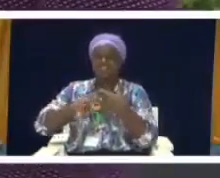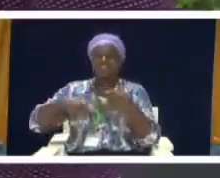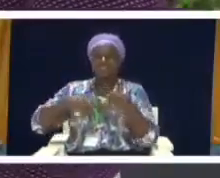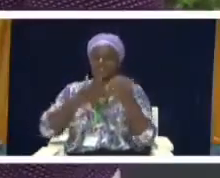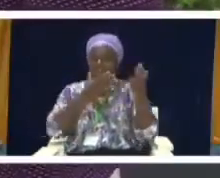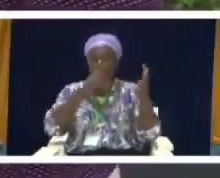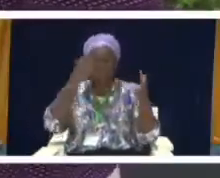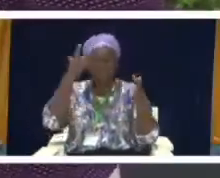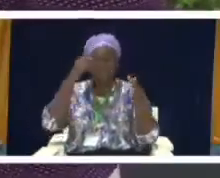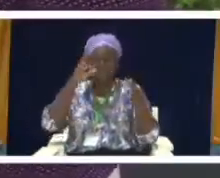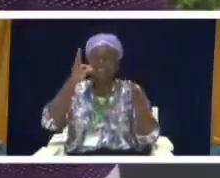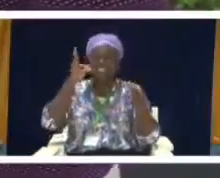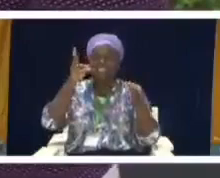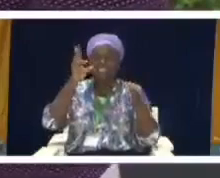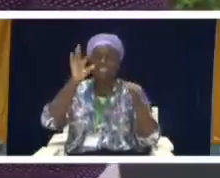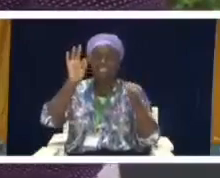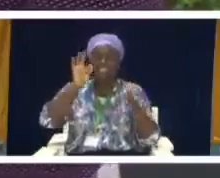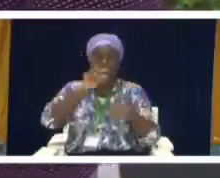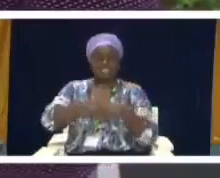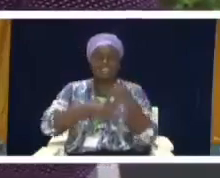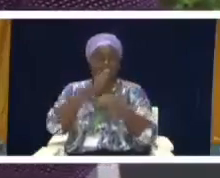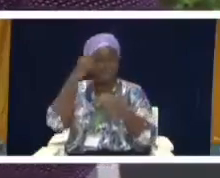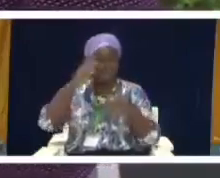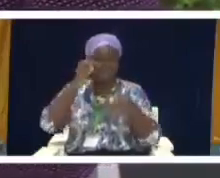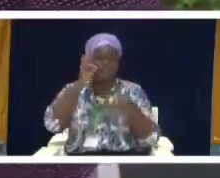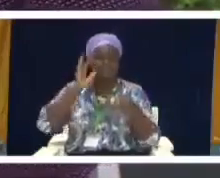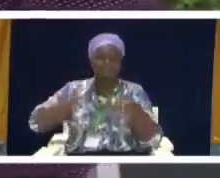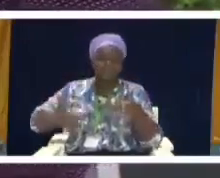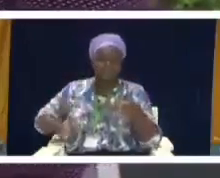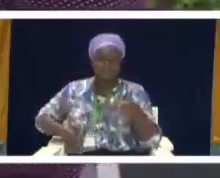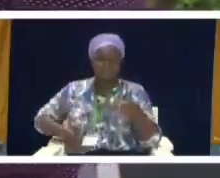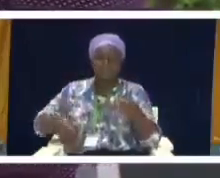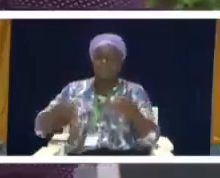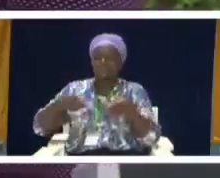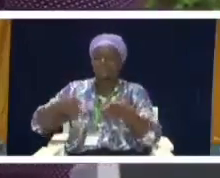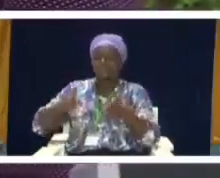9 years for the fruit of the womb. I remember during the pandemic,